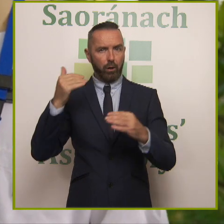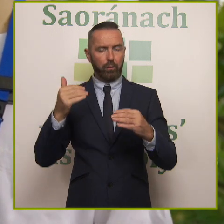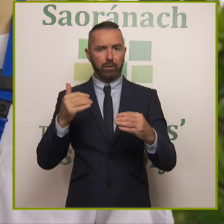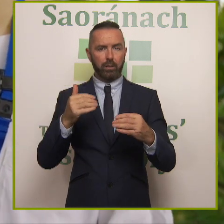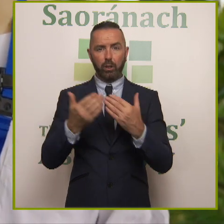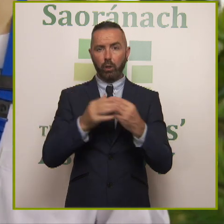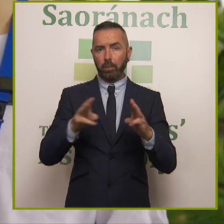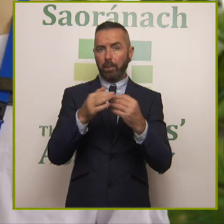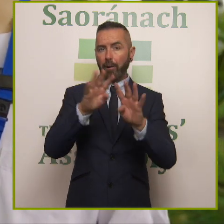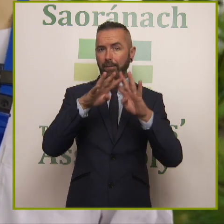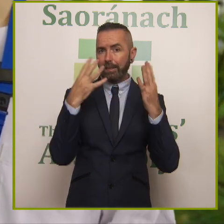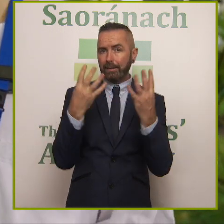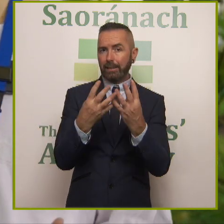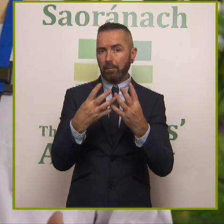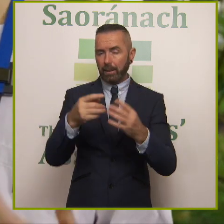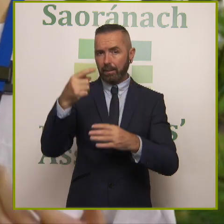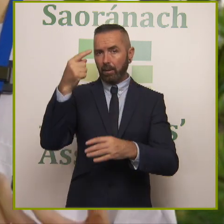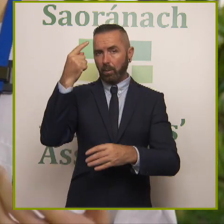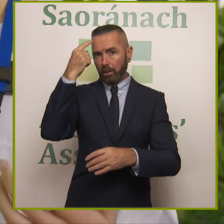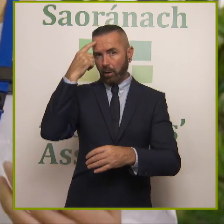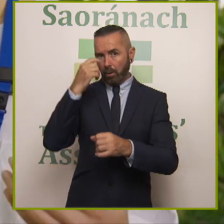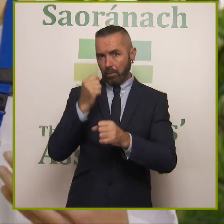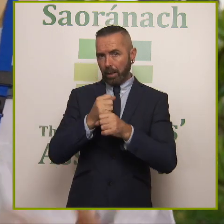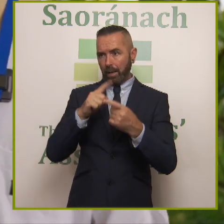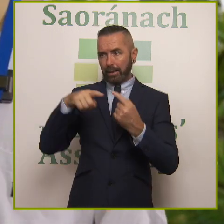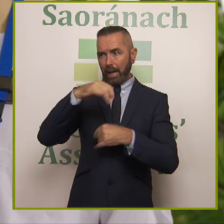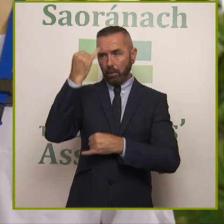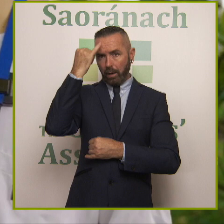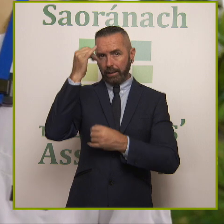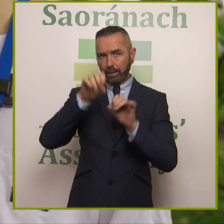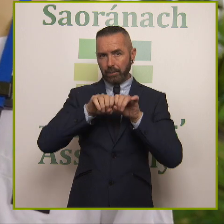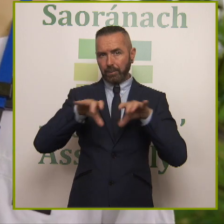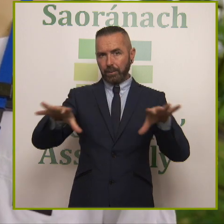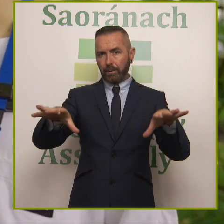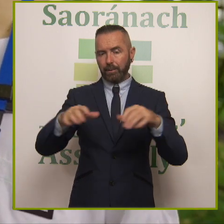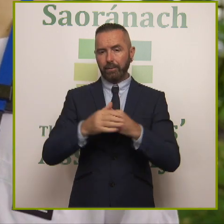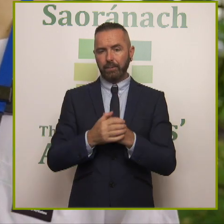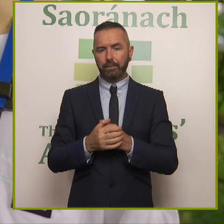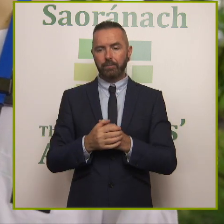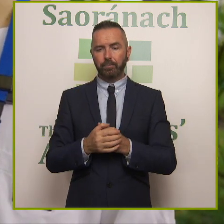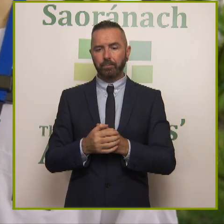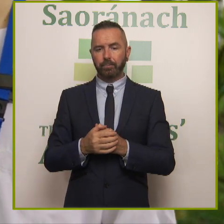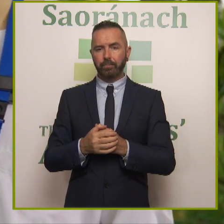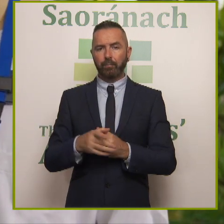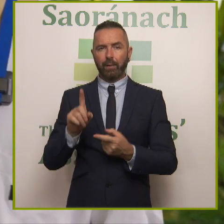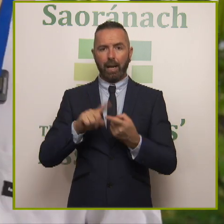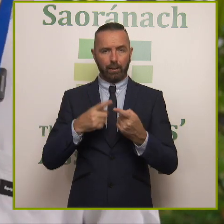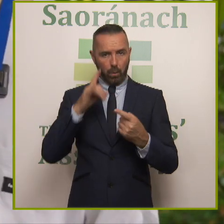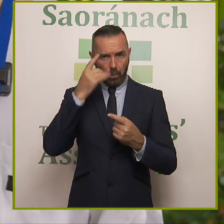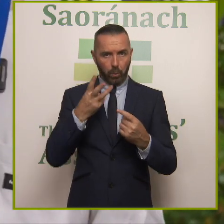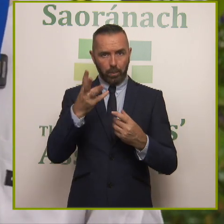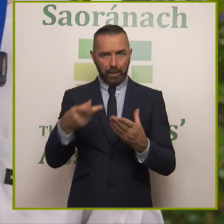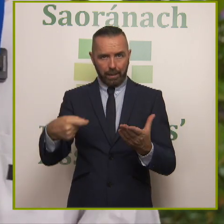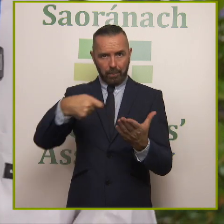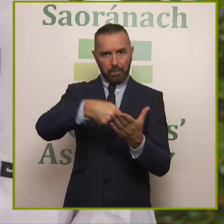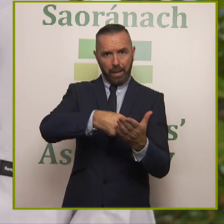are actually taken into account, and our ideas are put through and embedded in a